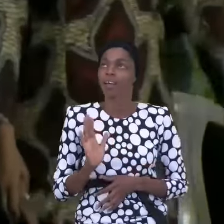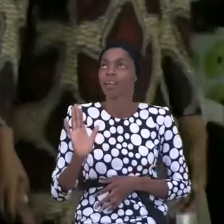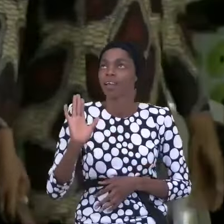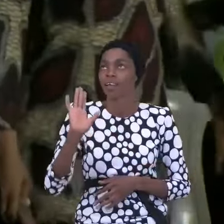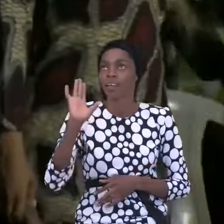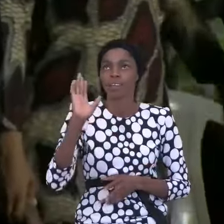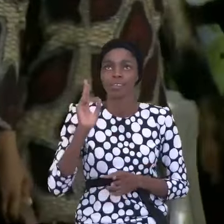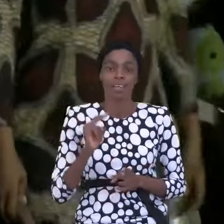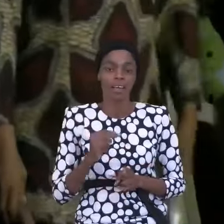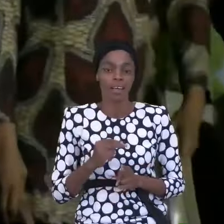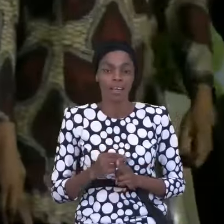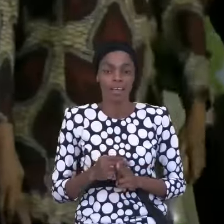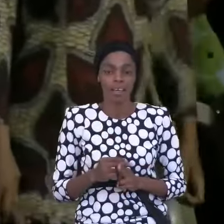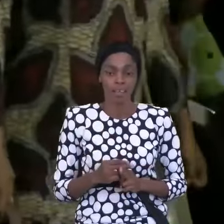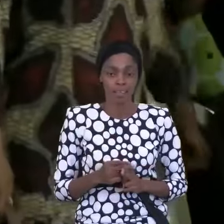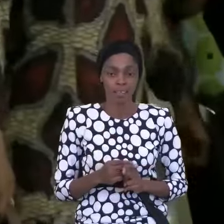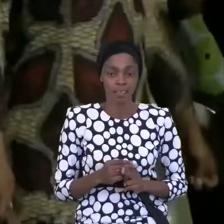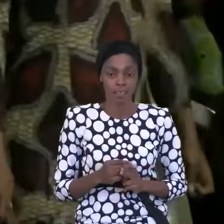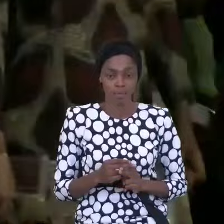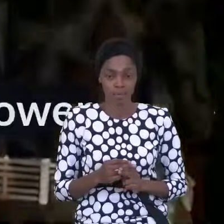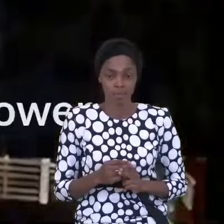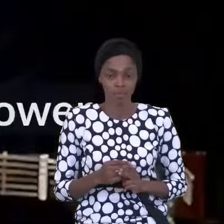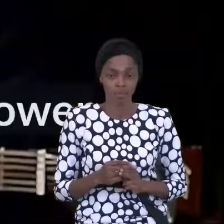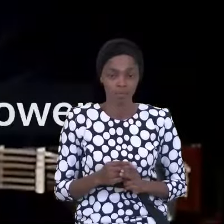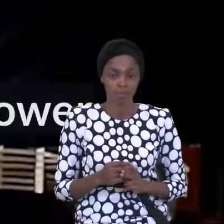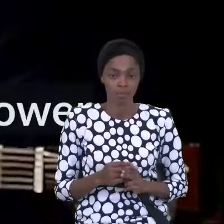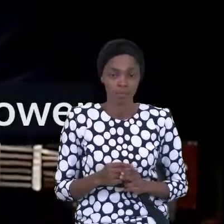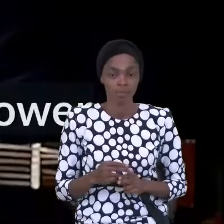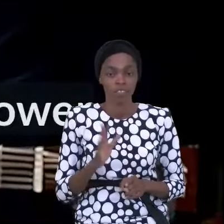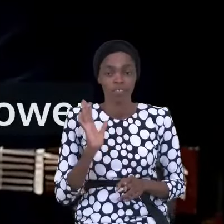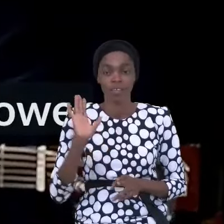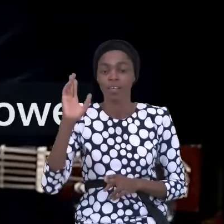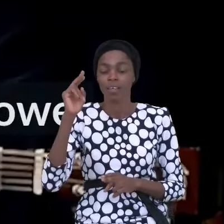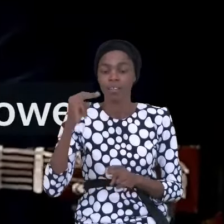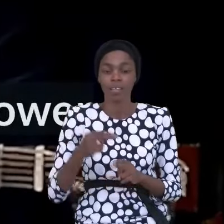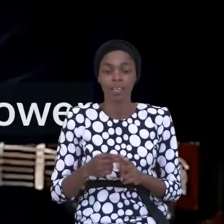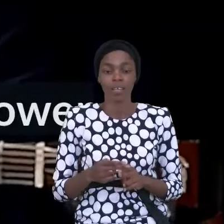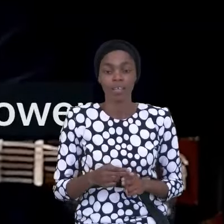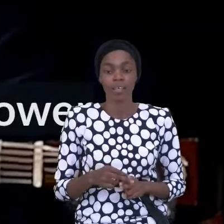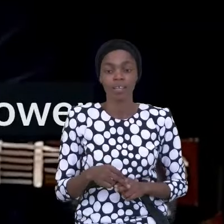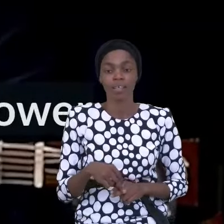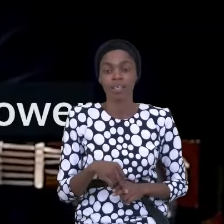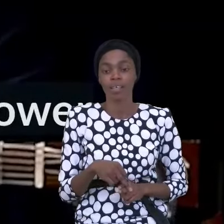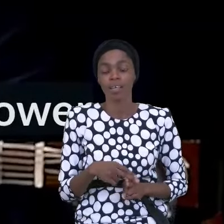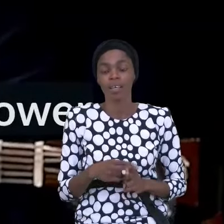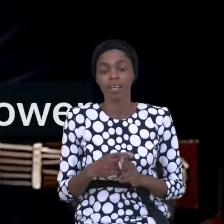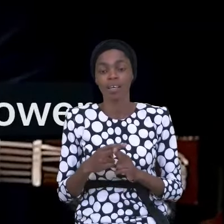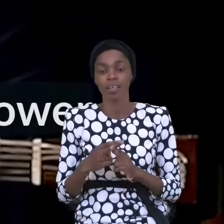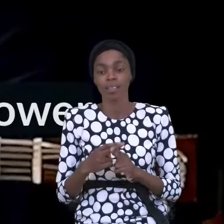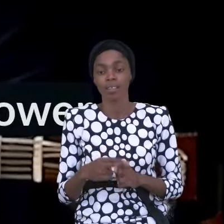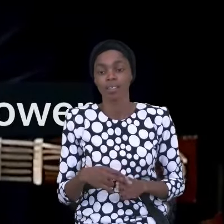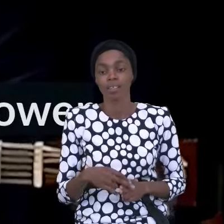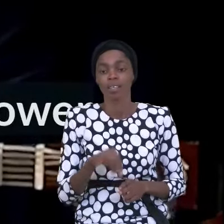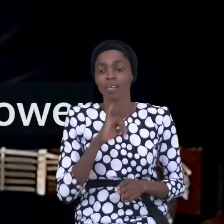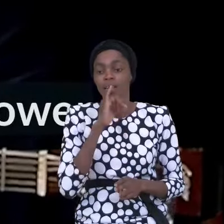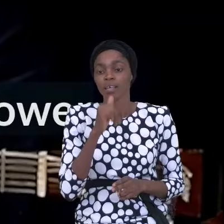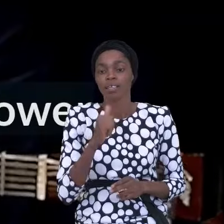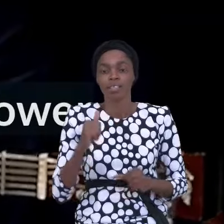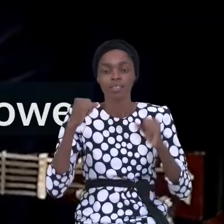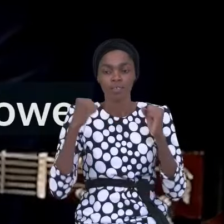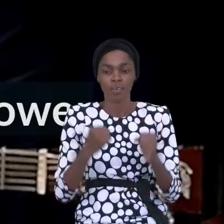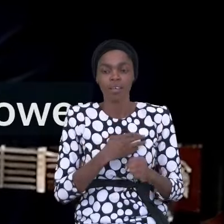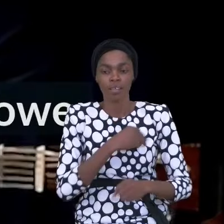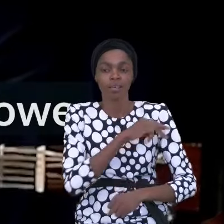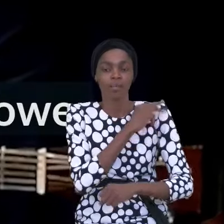glorify your name. Your name is